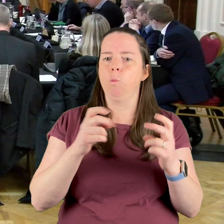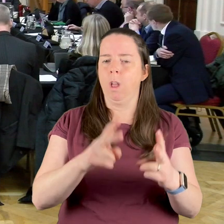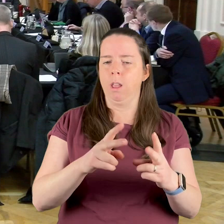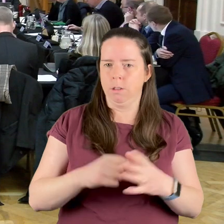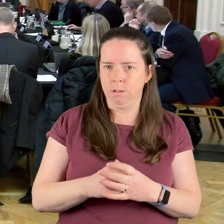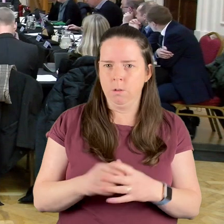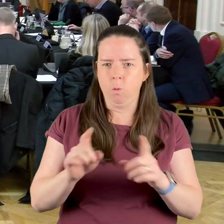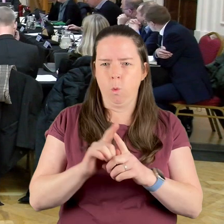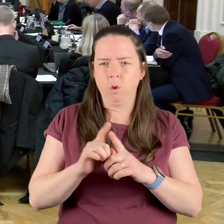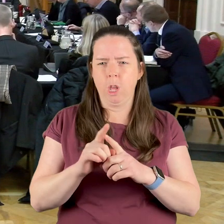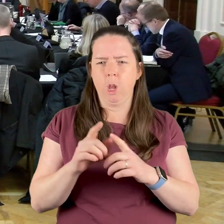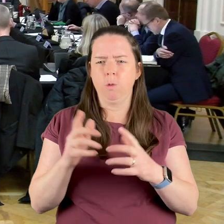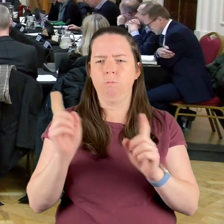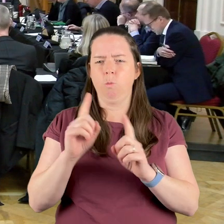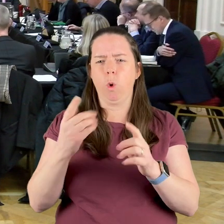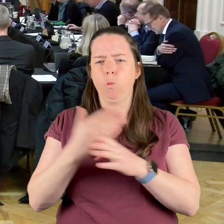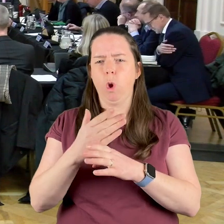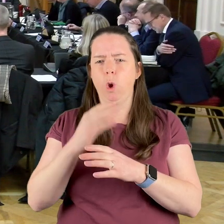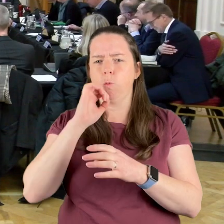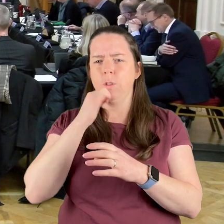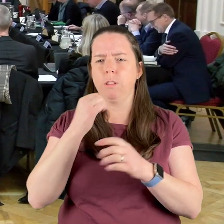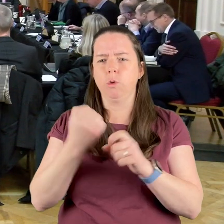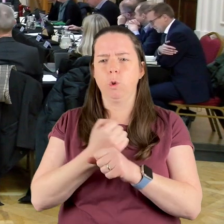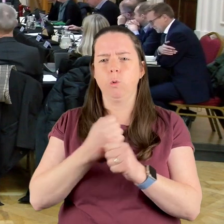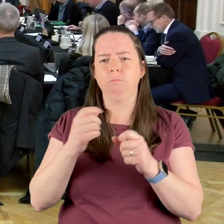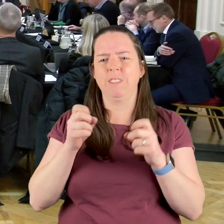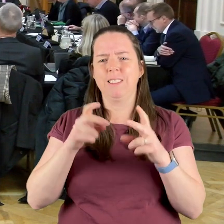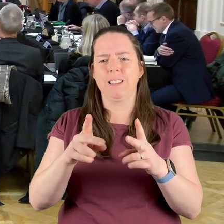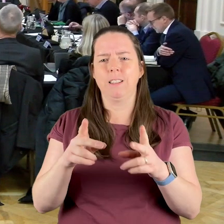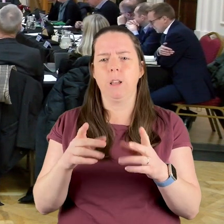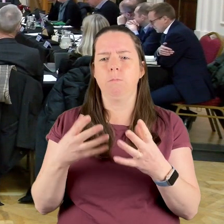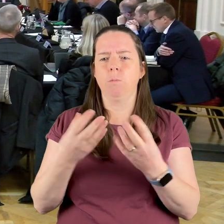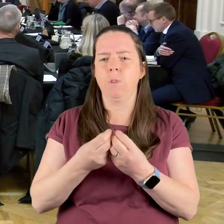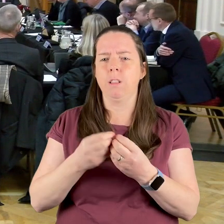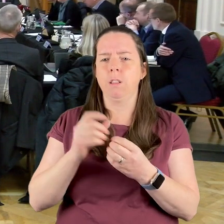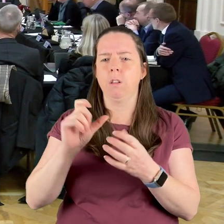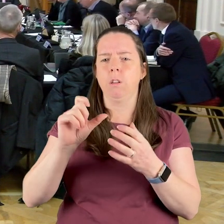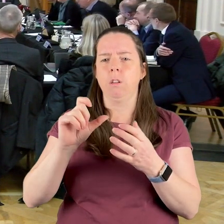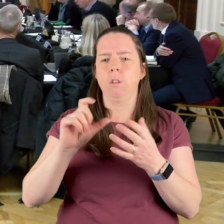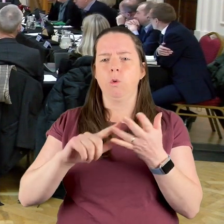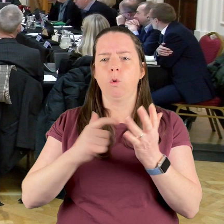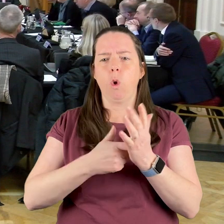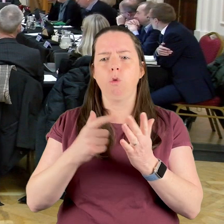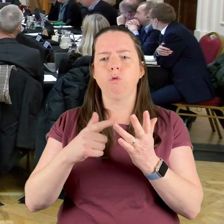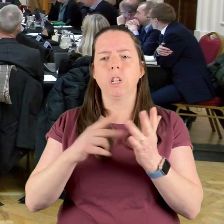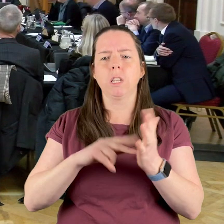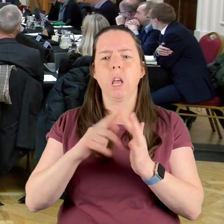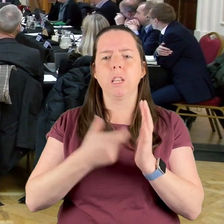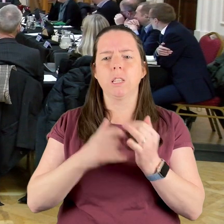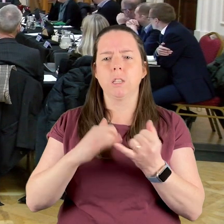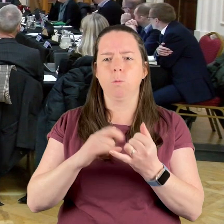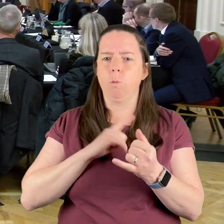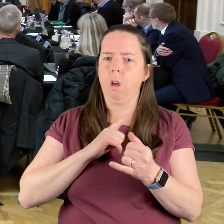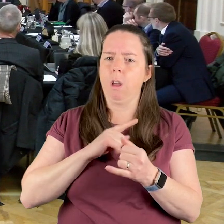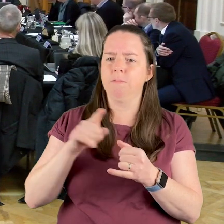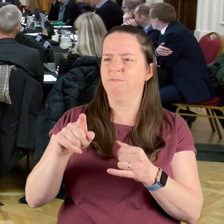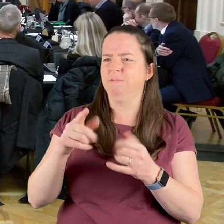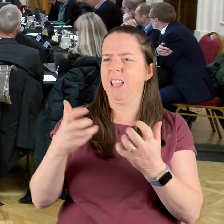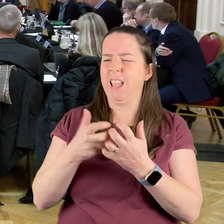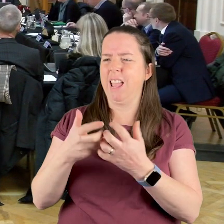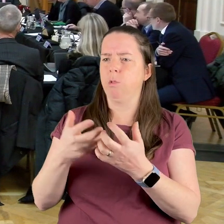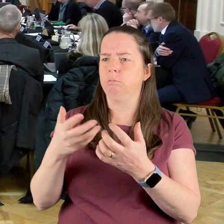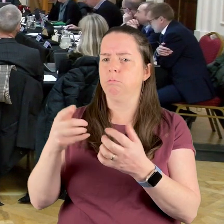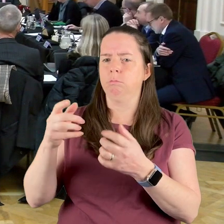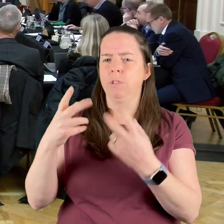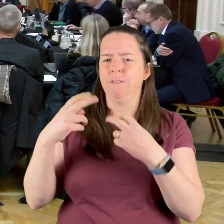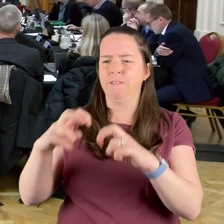clinical staff in a different way. But also, I just wondered what work we were going to do as a system with our coroners, because actually